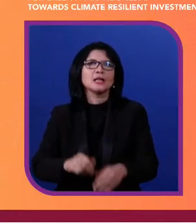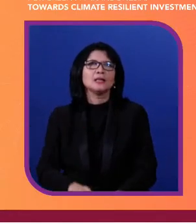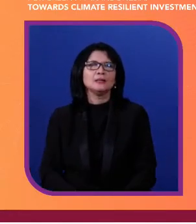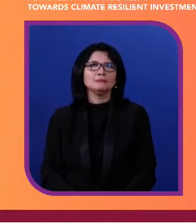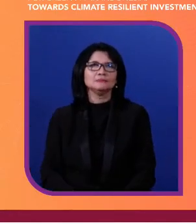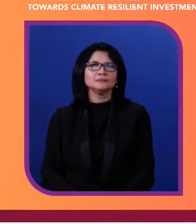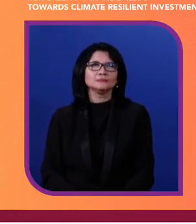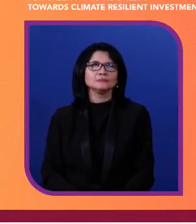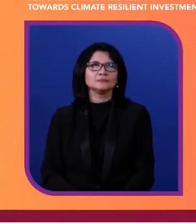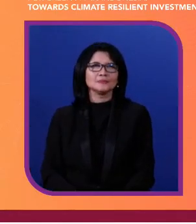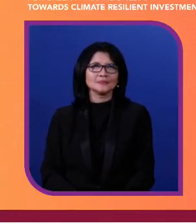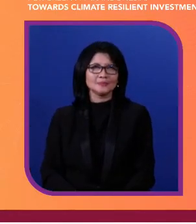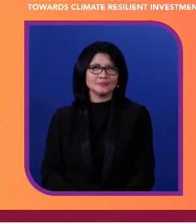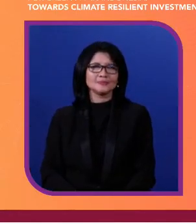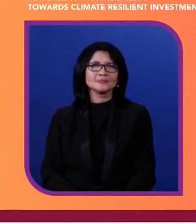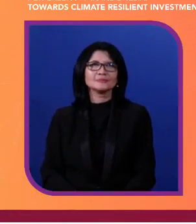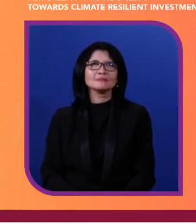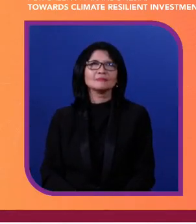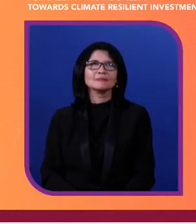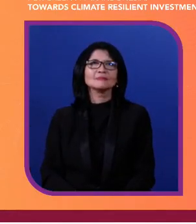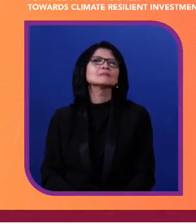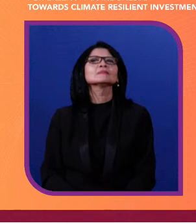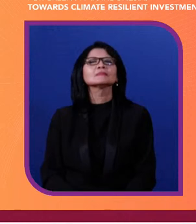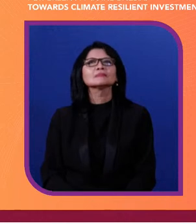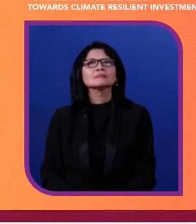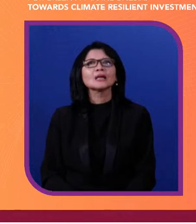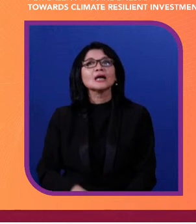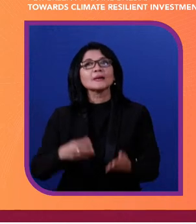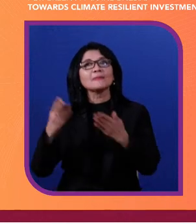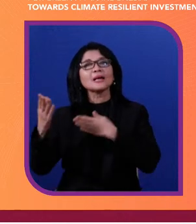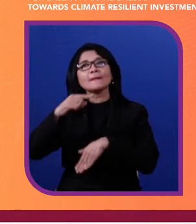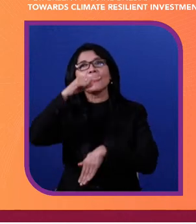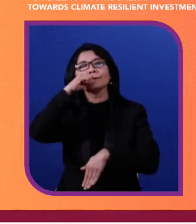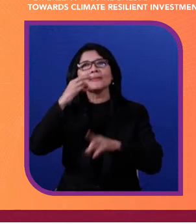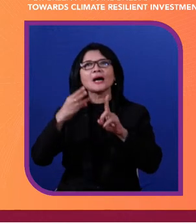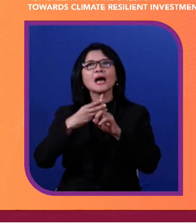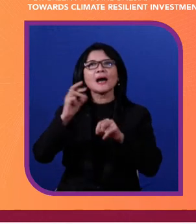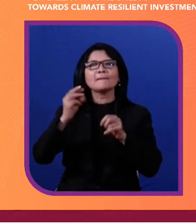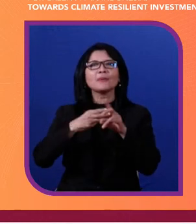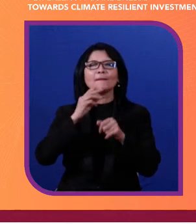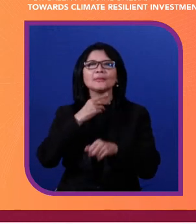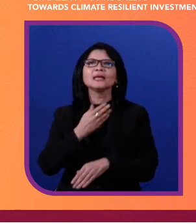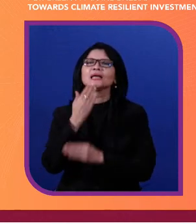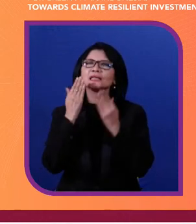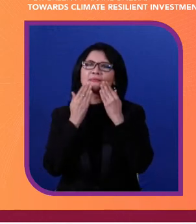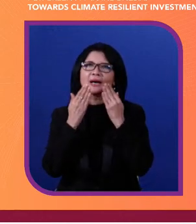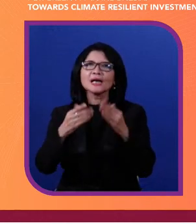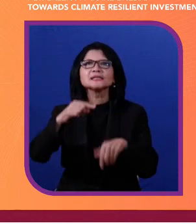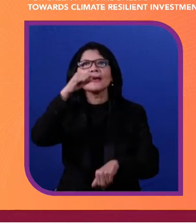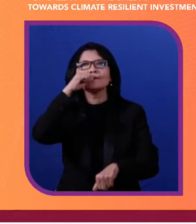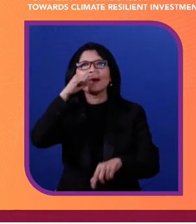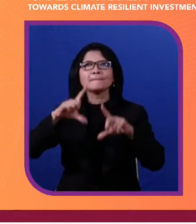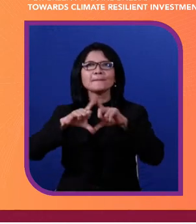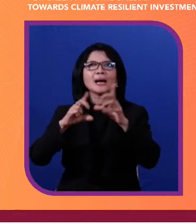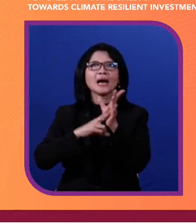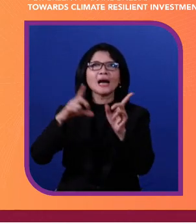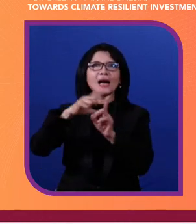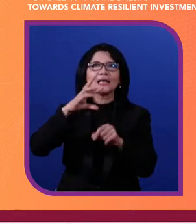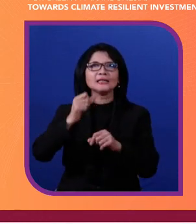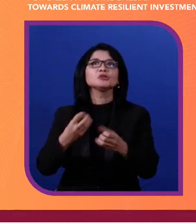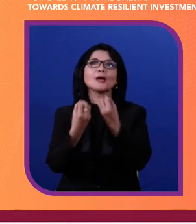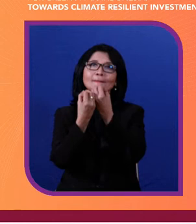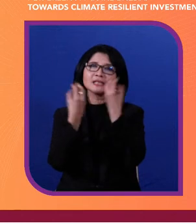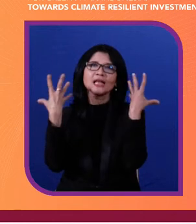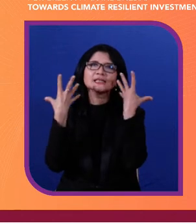Thank you Mister Andre Permana Pohan leting some errors of the eighteenth the king of The